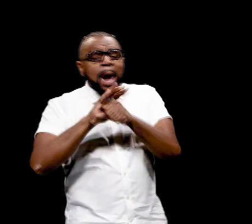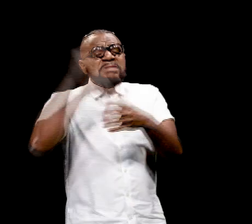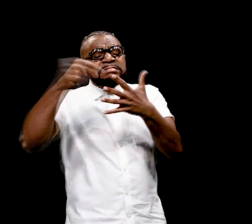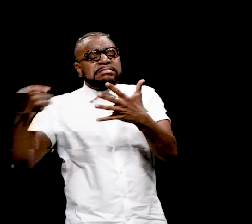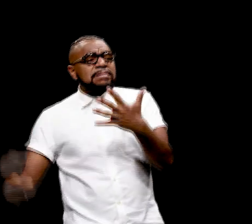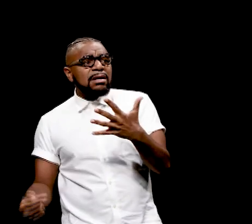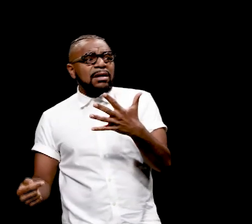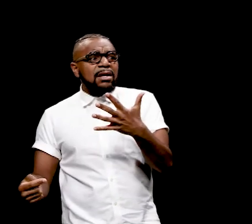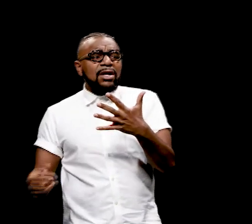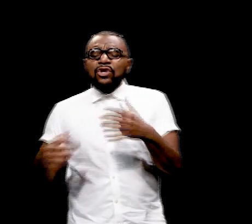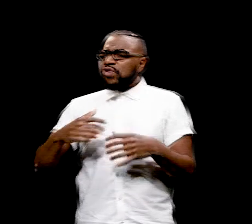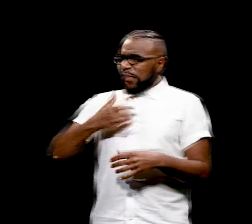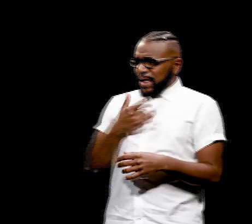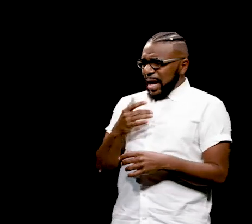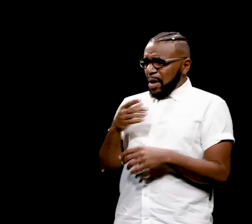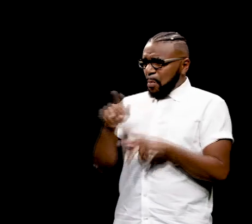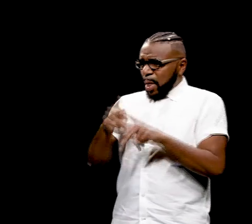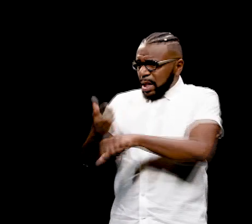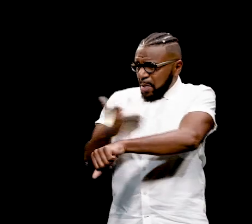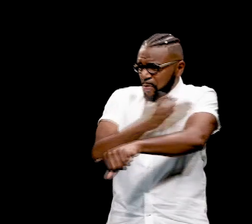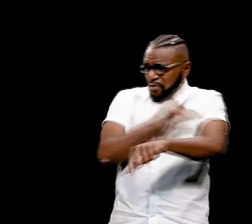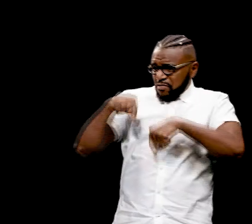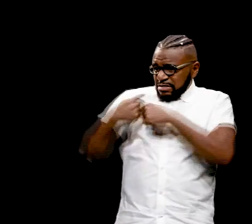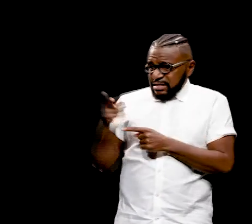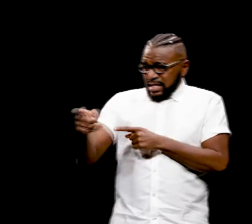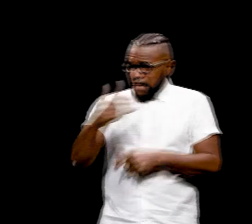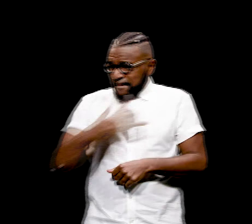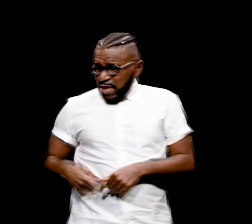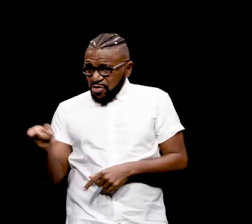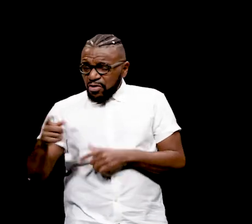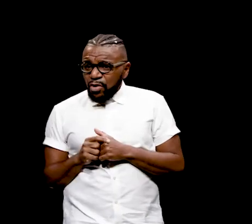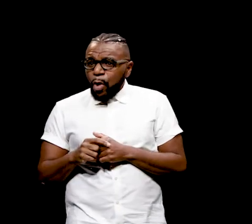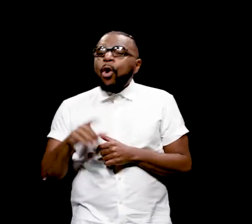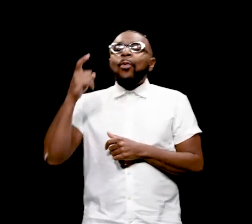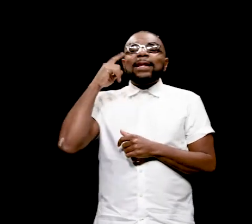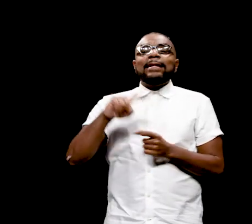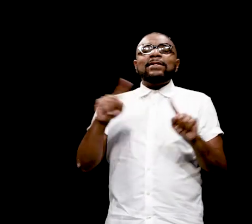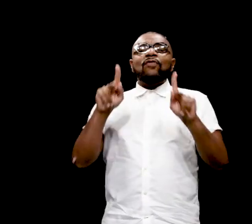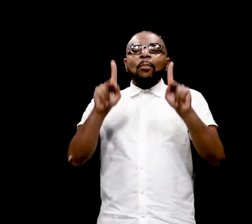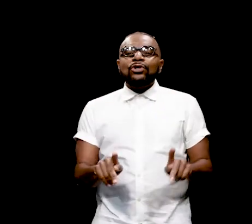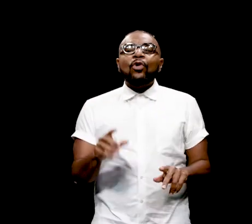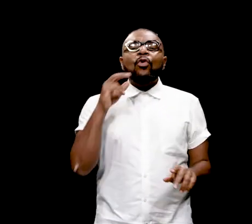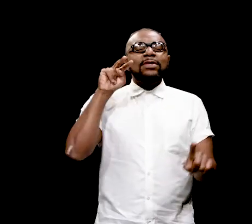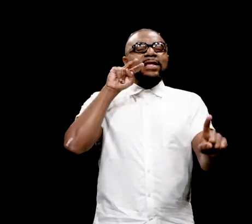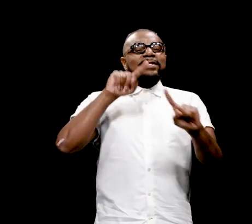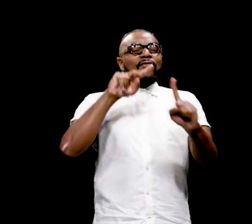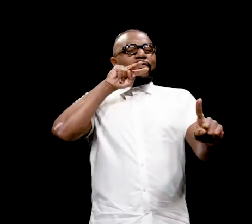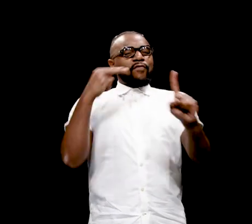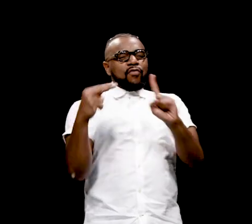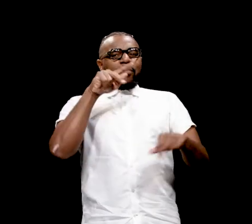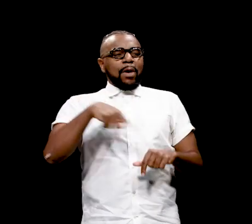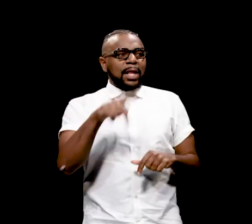moment, does it feel like Portland's getting better on his watch? Or do we need someone who understands Portland differently?